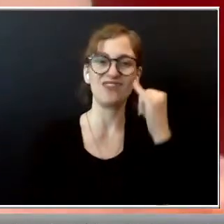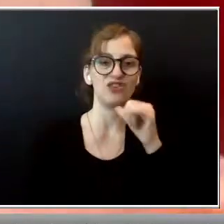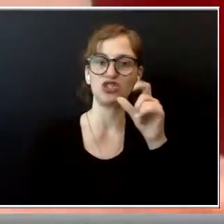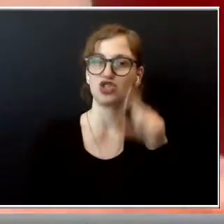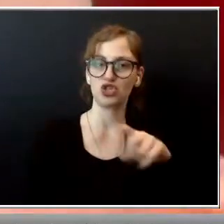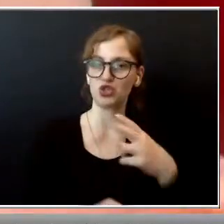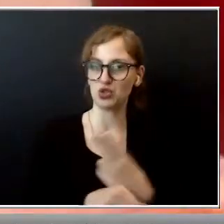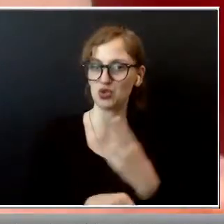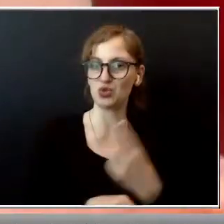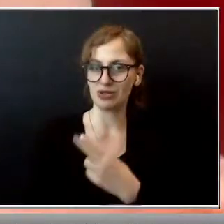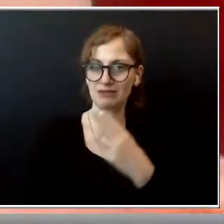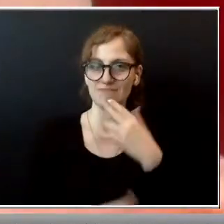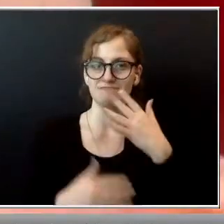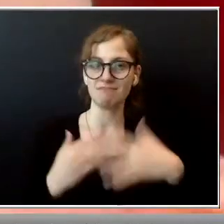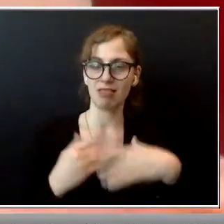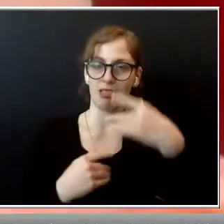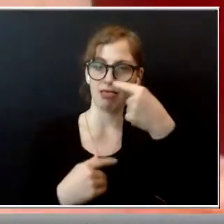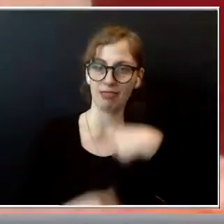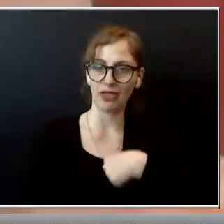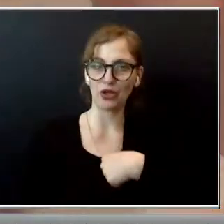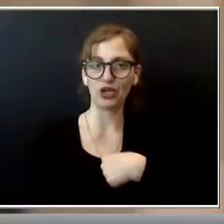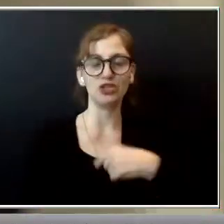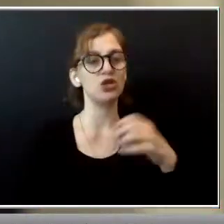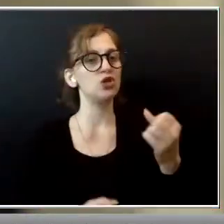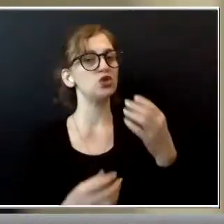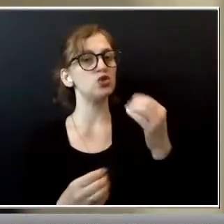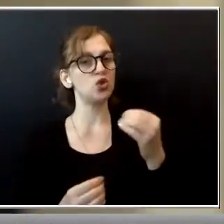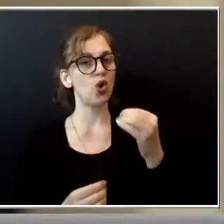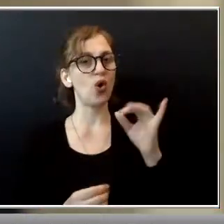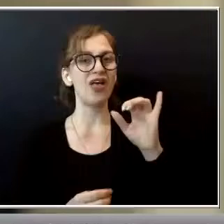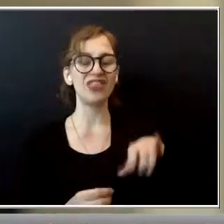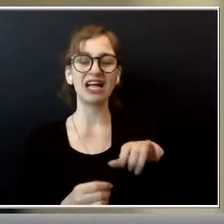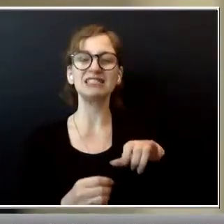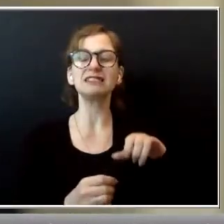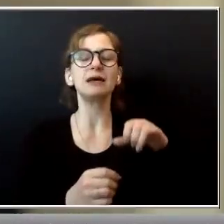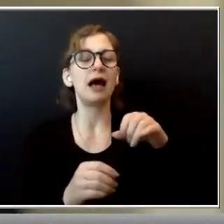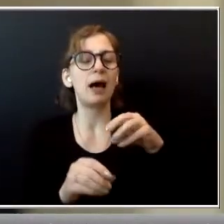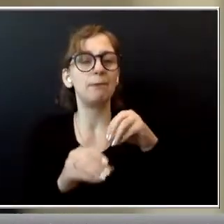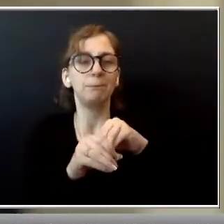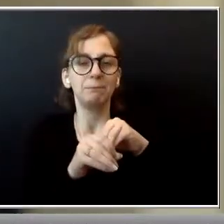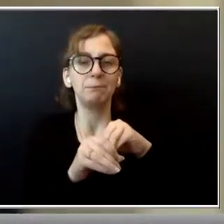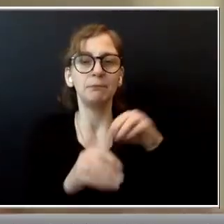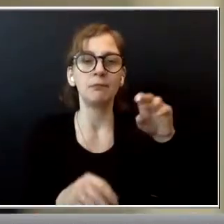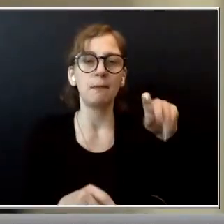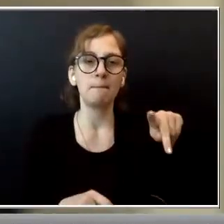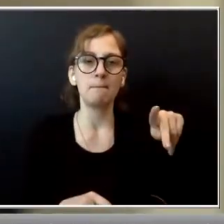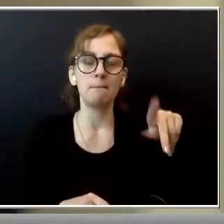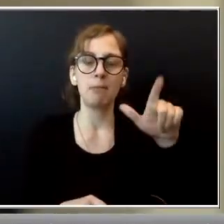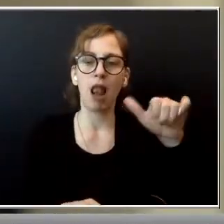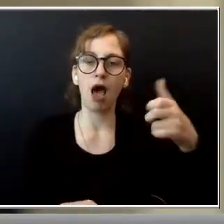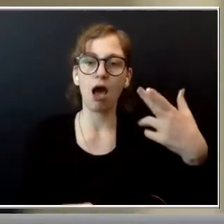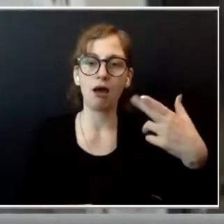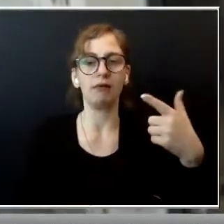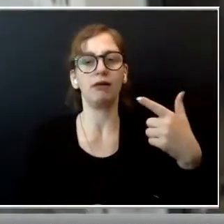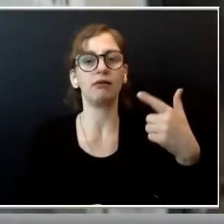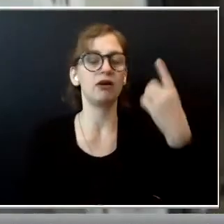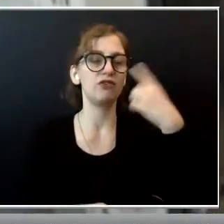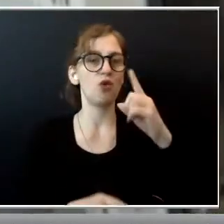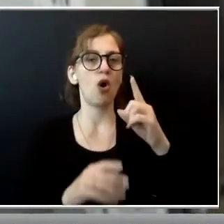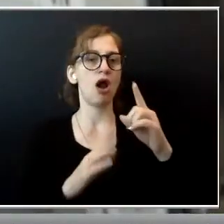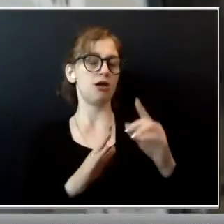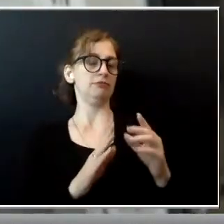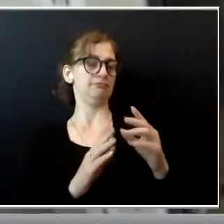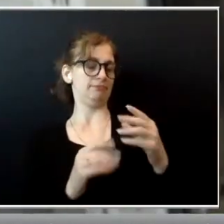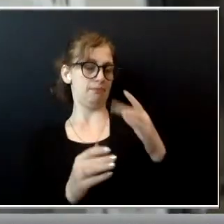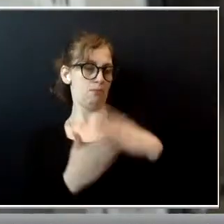appendix of the heart. And that's where most of the blood clots form. So if you close it, even if you have a blood clot, it cannot come out and cause a stroke. Charles has